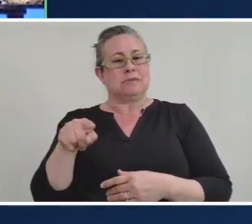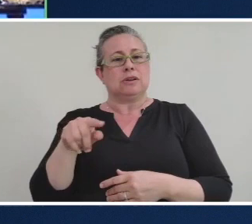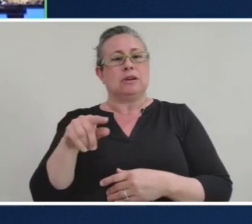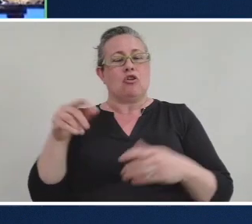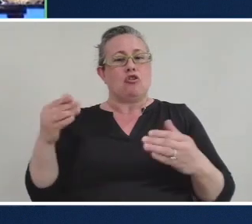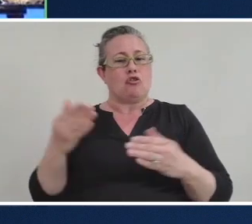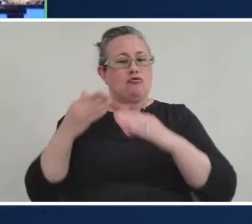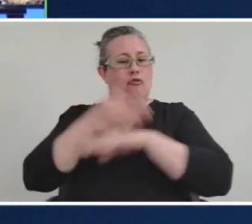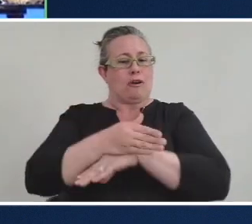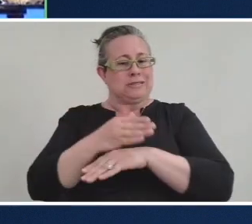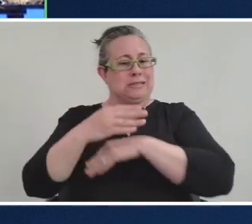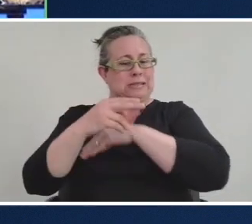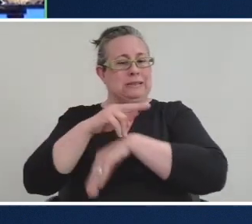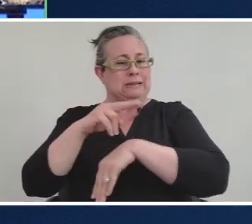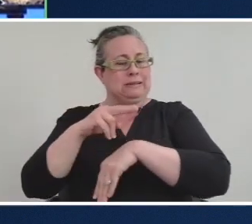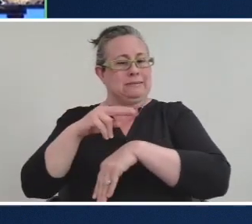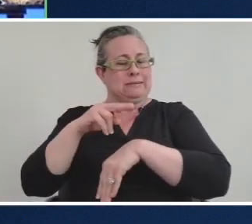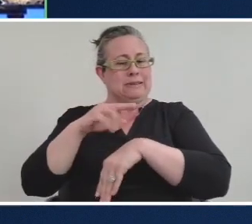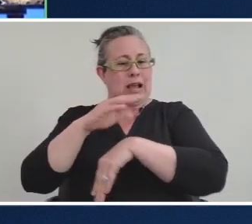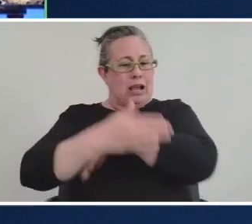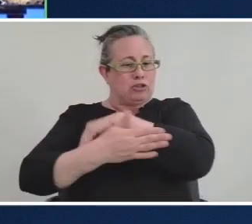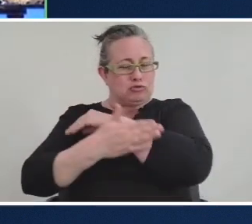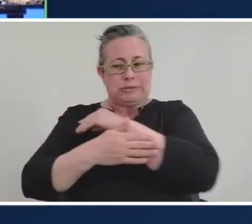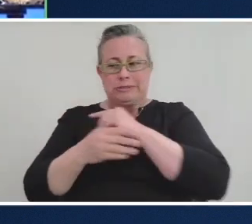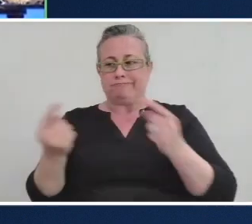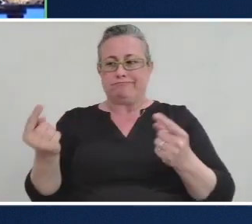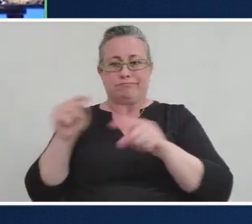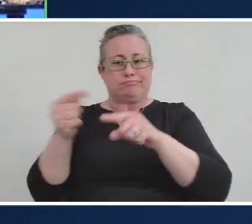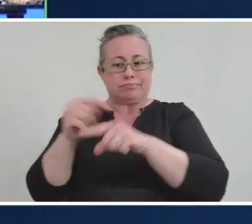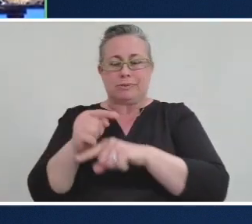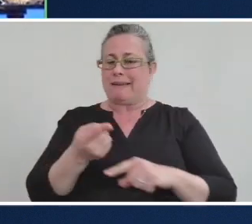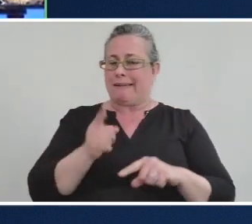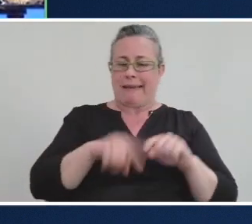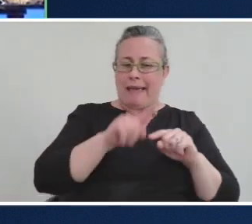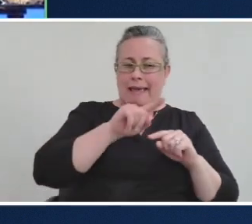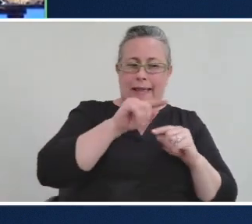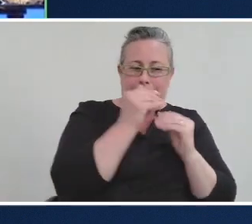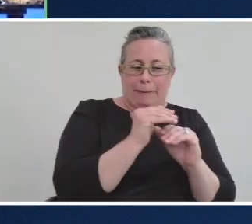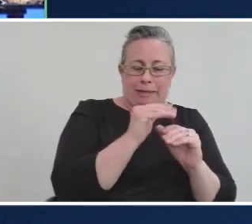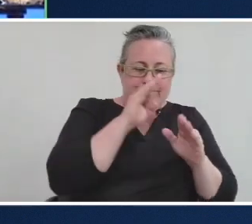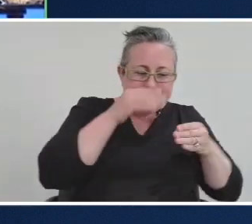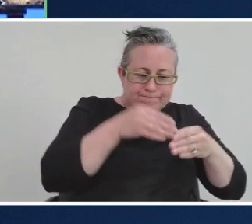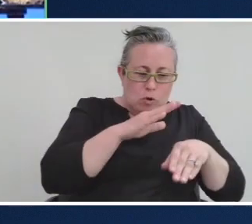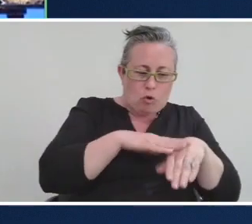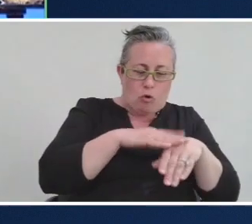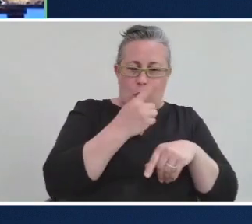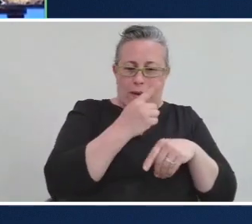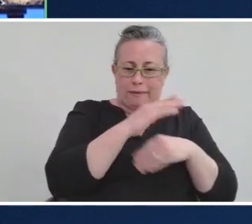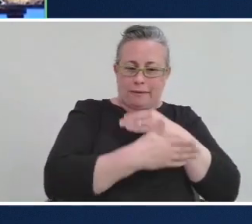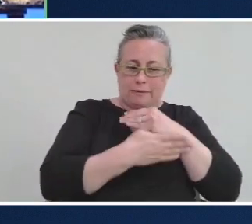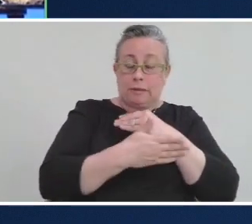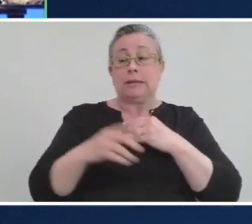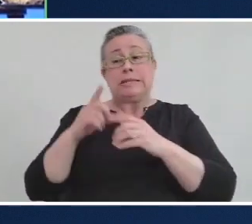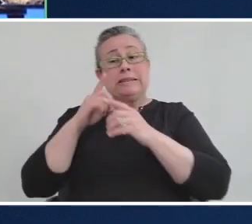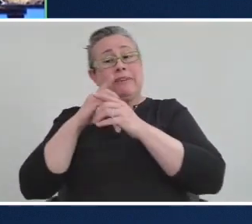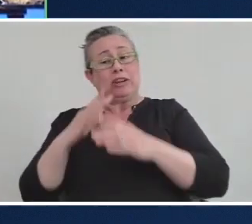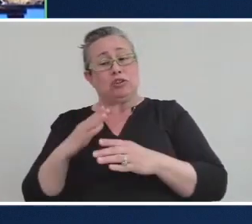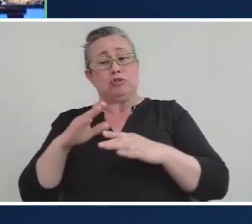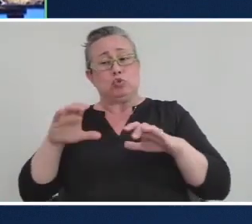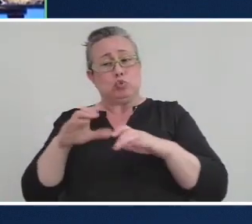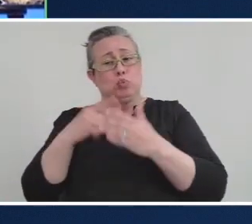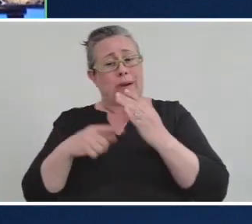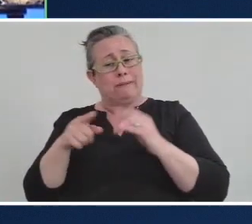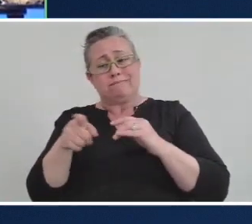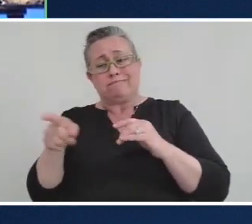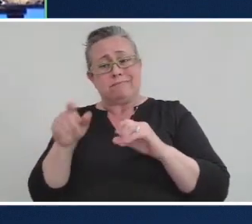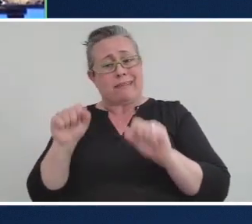you cannot tackle this only on a national level. And defenders are doing what they can, but they have